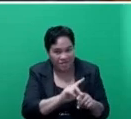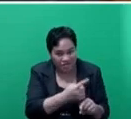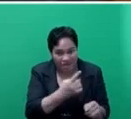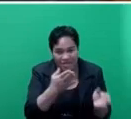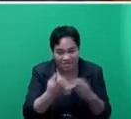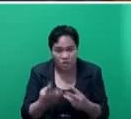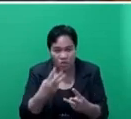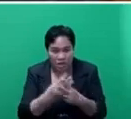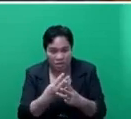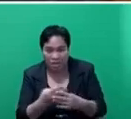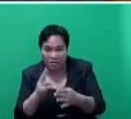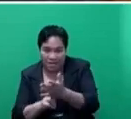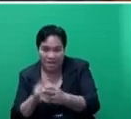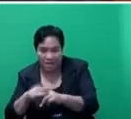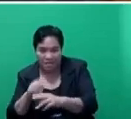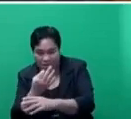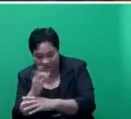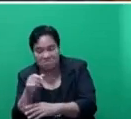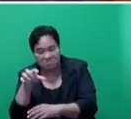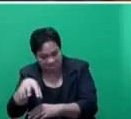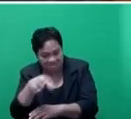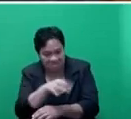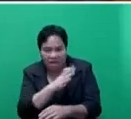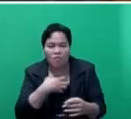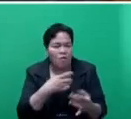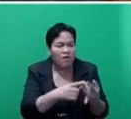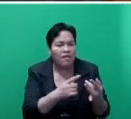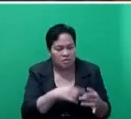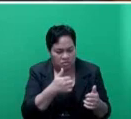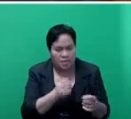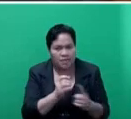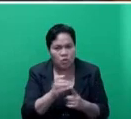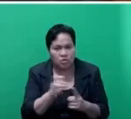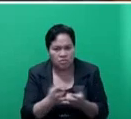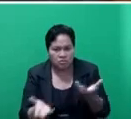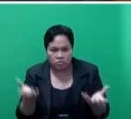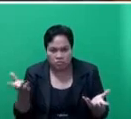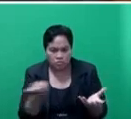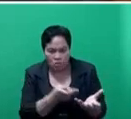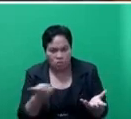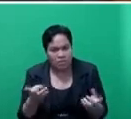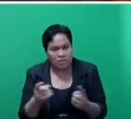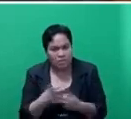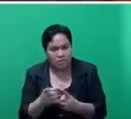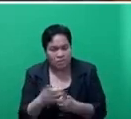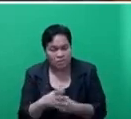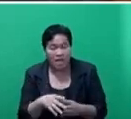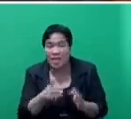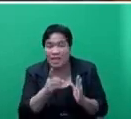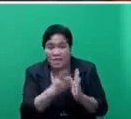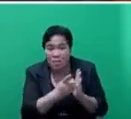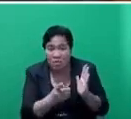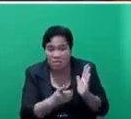in full. And, Honourable Speaker, being at the heart of democracy, political